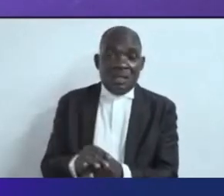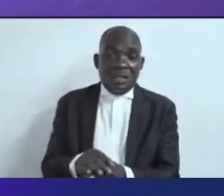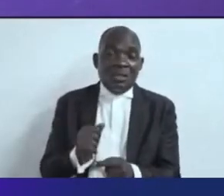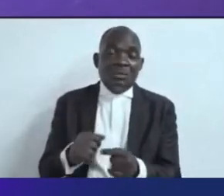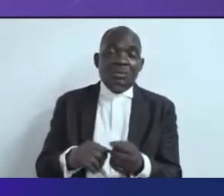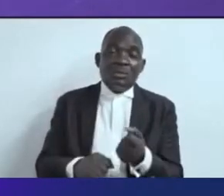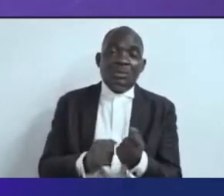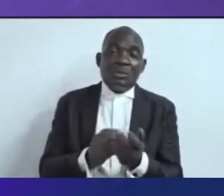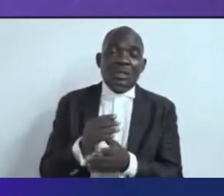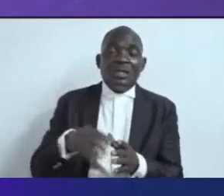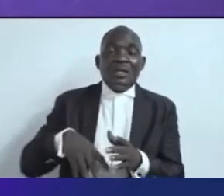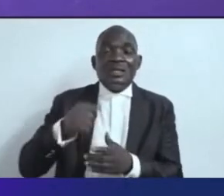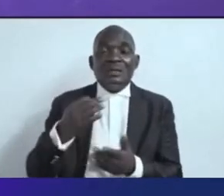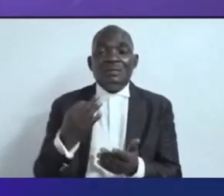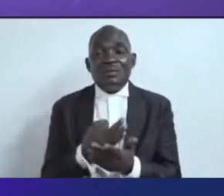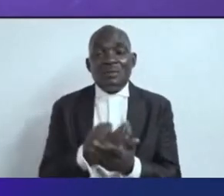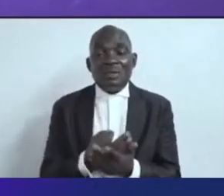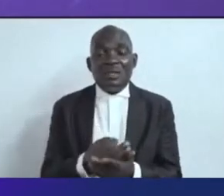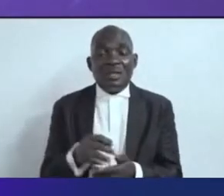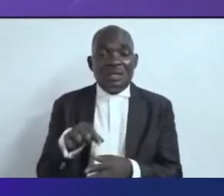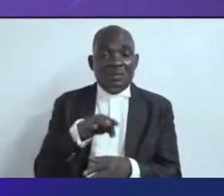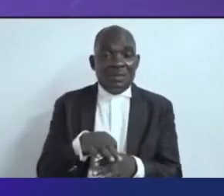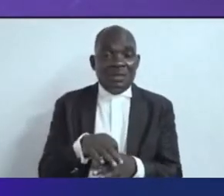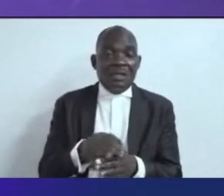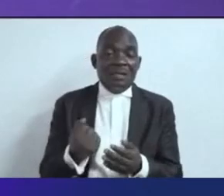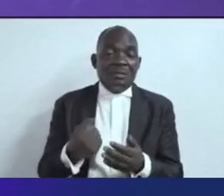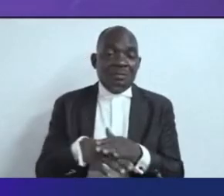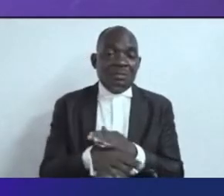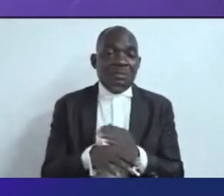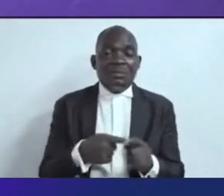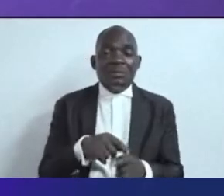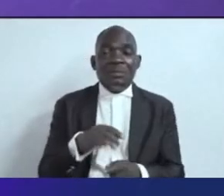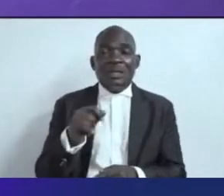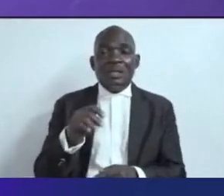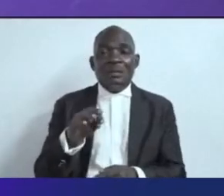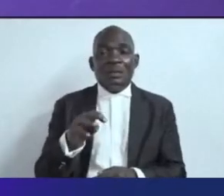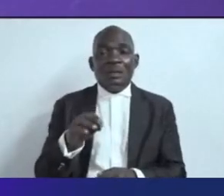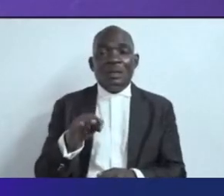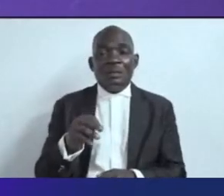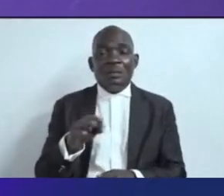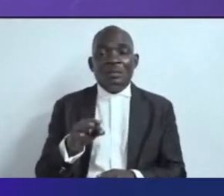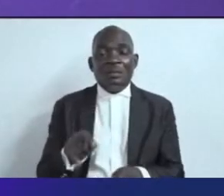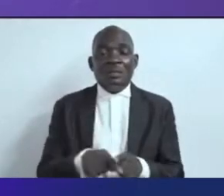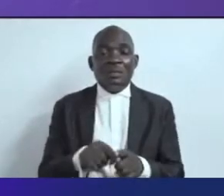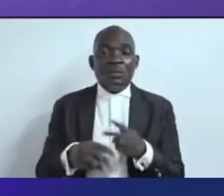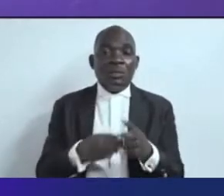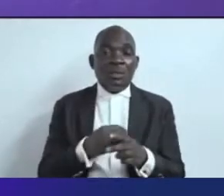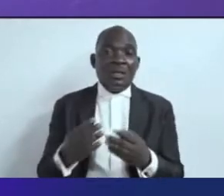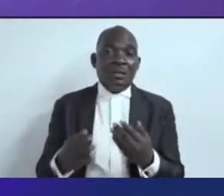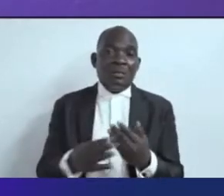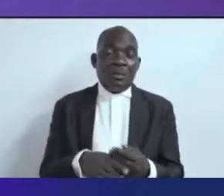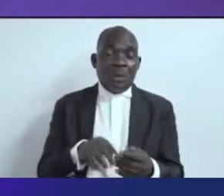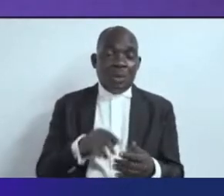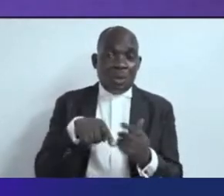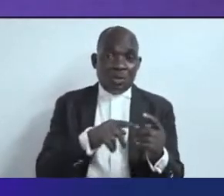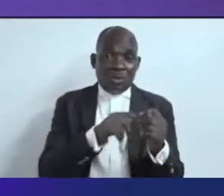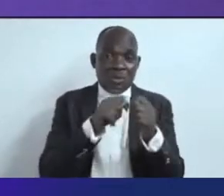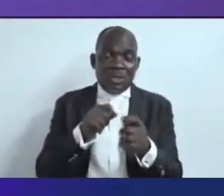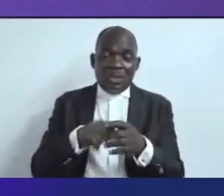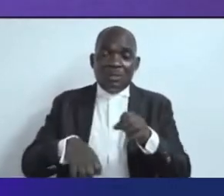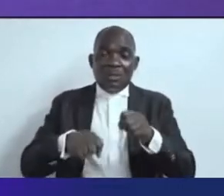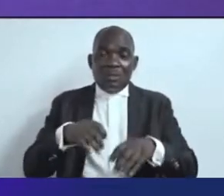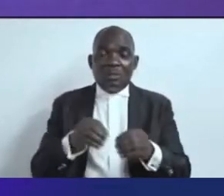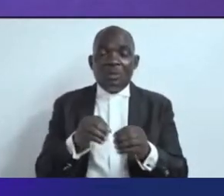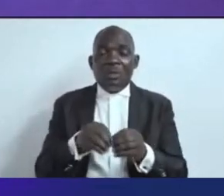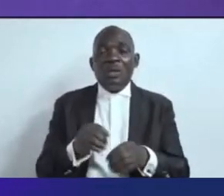complemented by external financial flows inflows from the IMF and the World Bank. These together have contributed